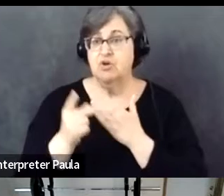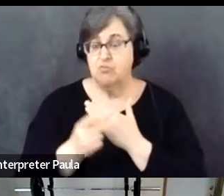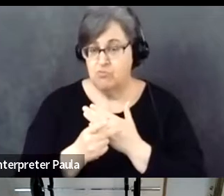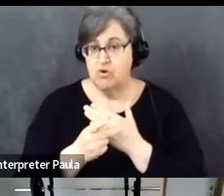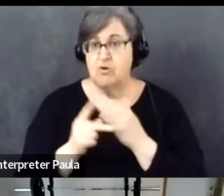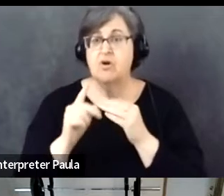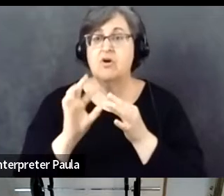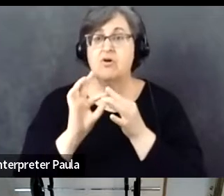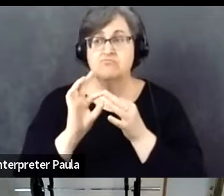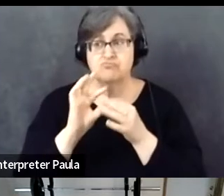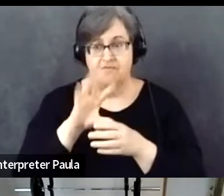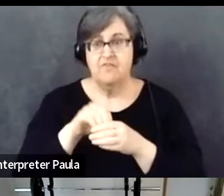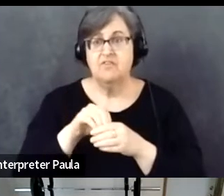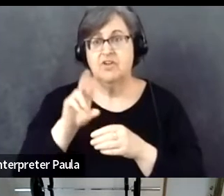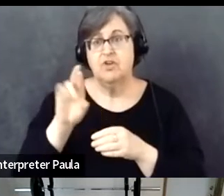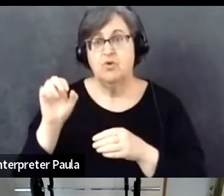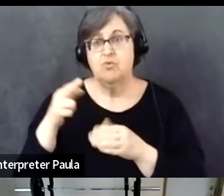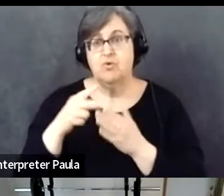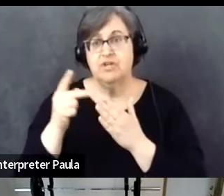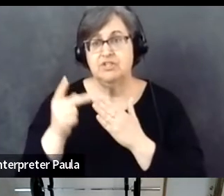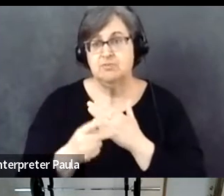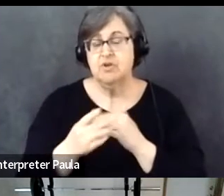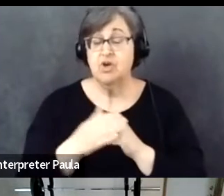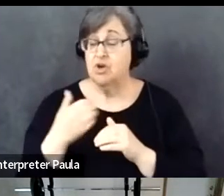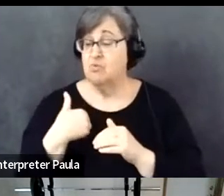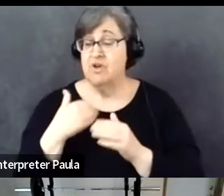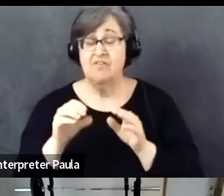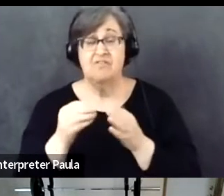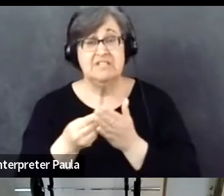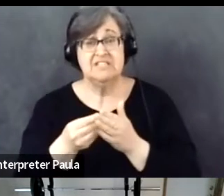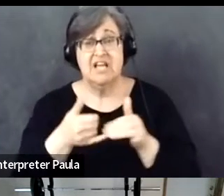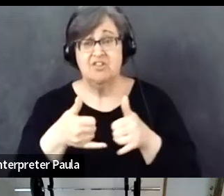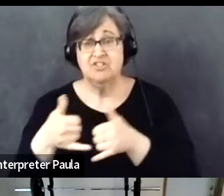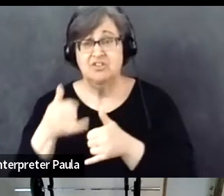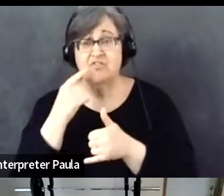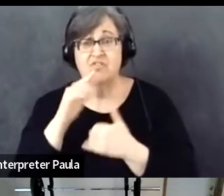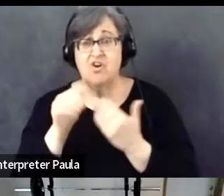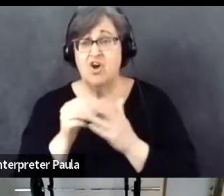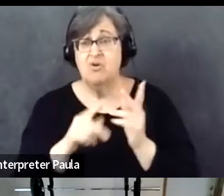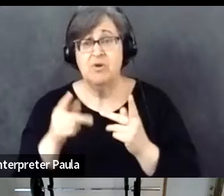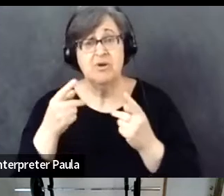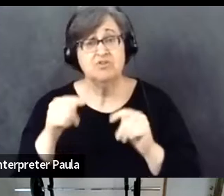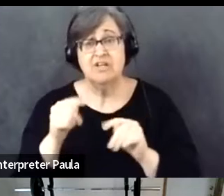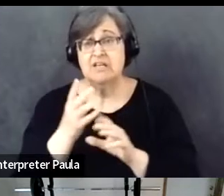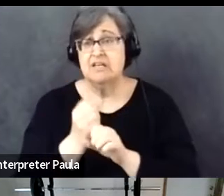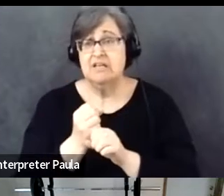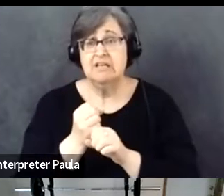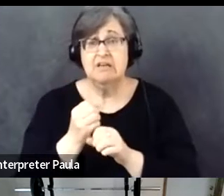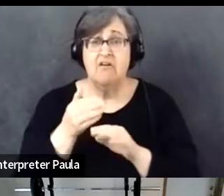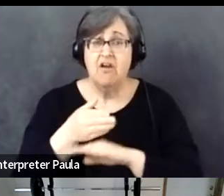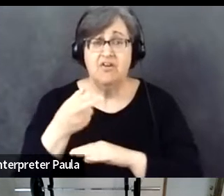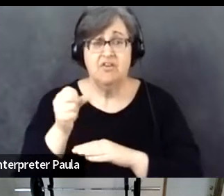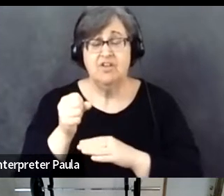educational scholarships that, there's scholarships available for all people that are trying to pursue a secondary education, but this would really